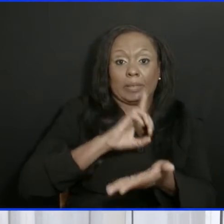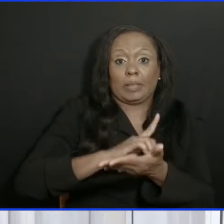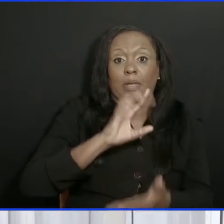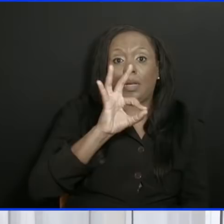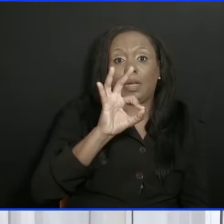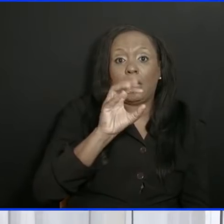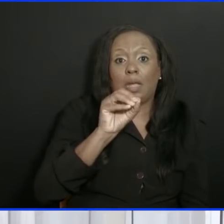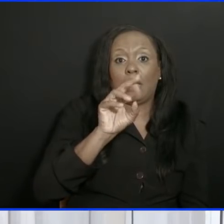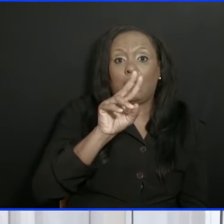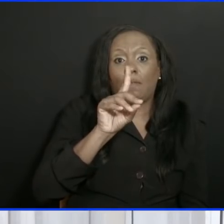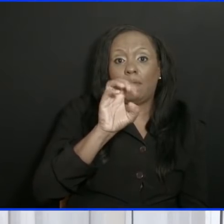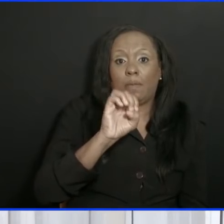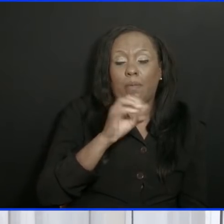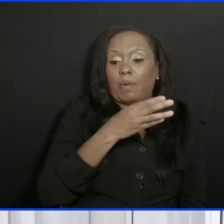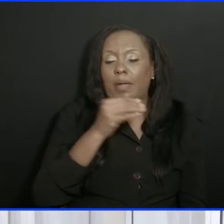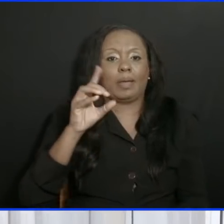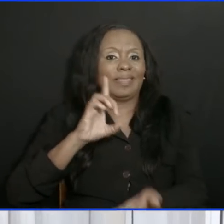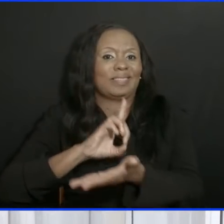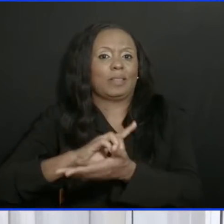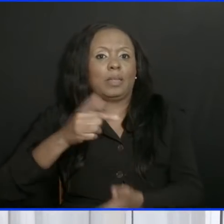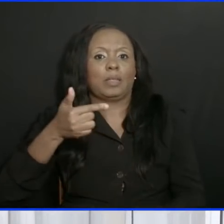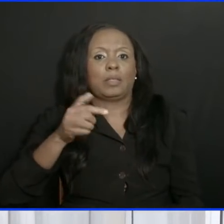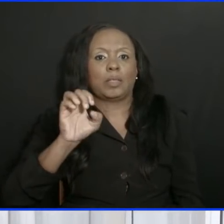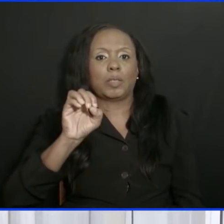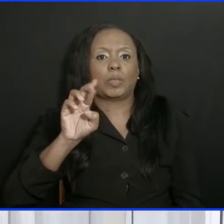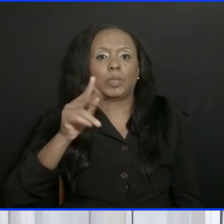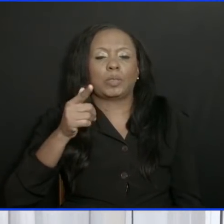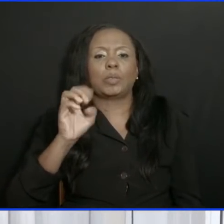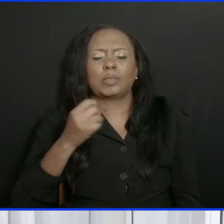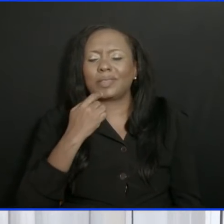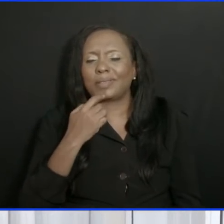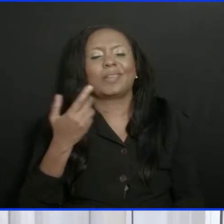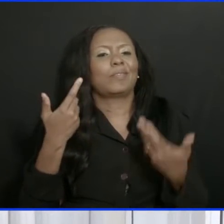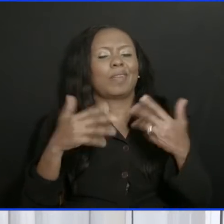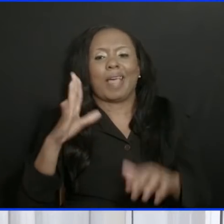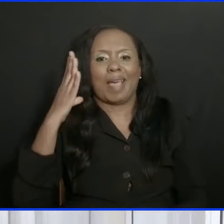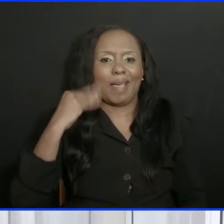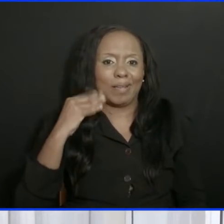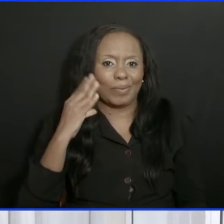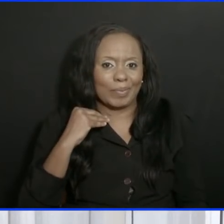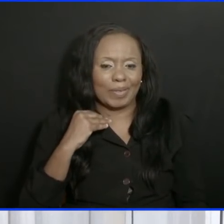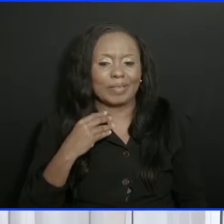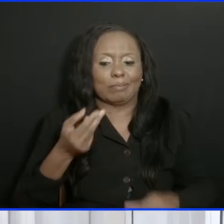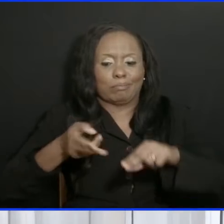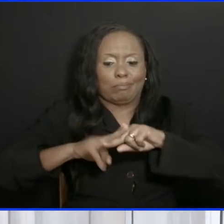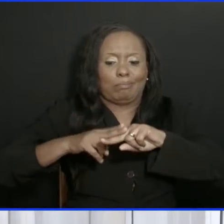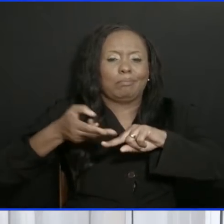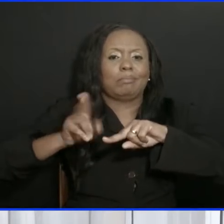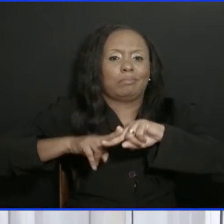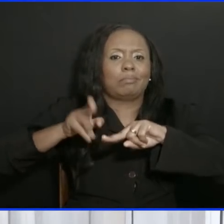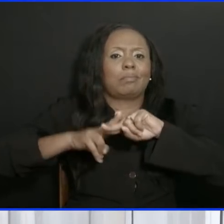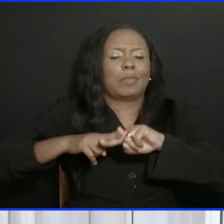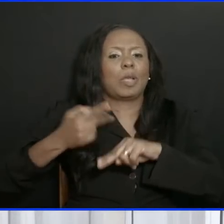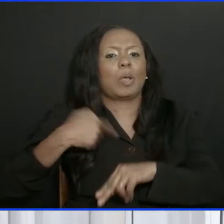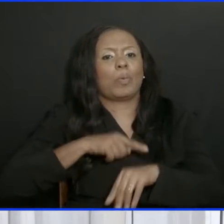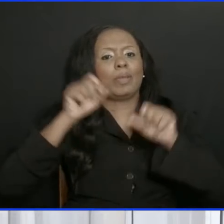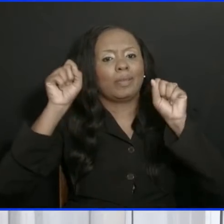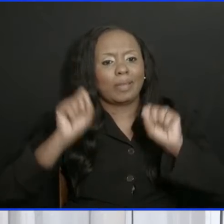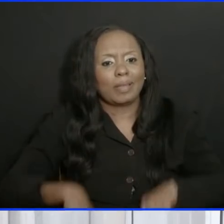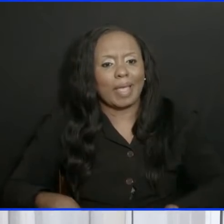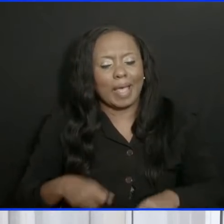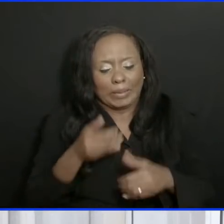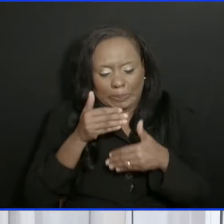Dr. George have both indicated that we have been here before and that as a country, Barbados can do this again.